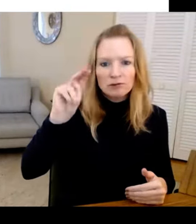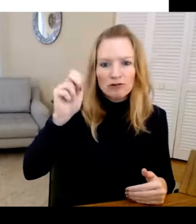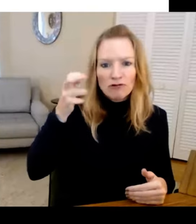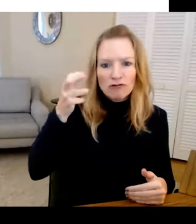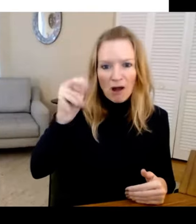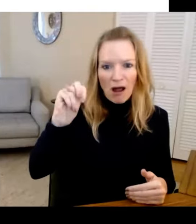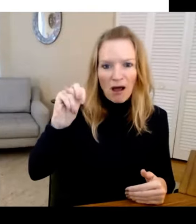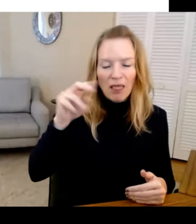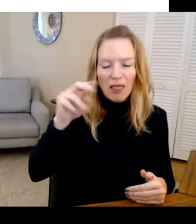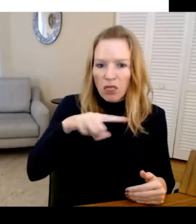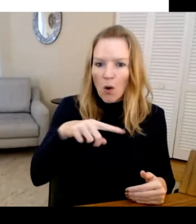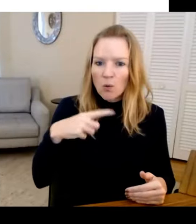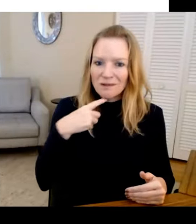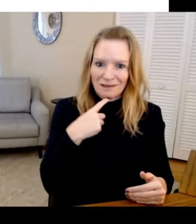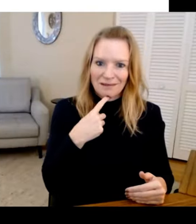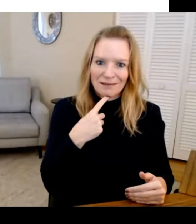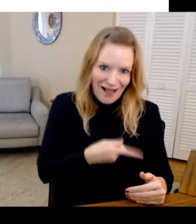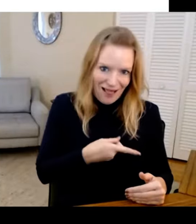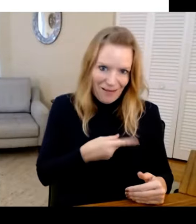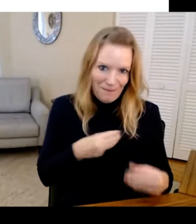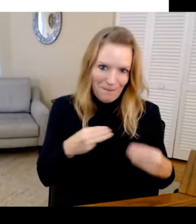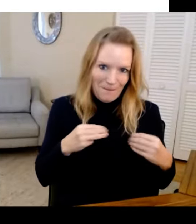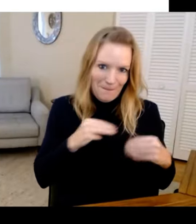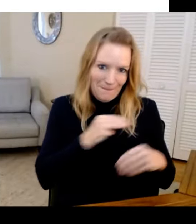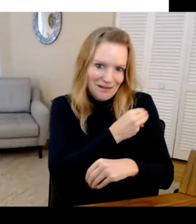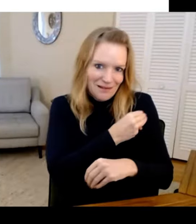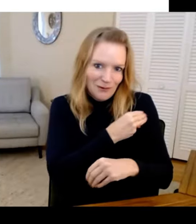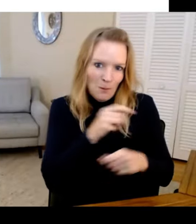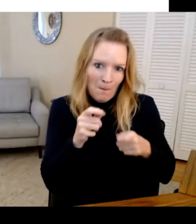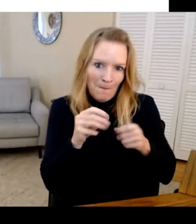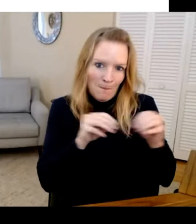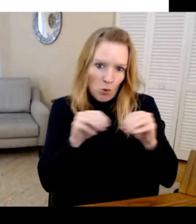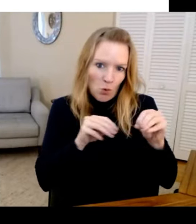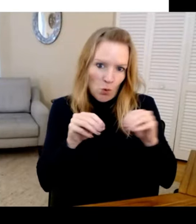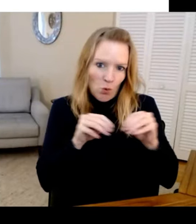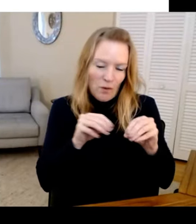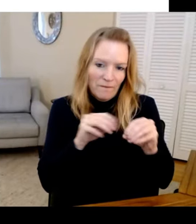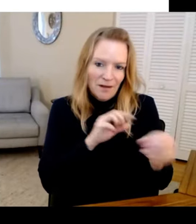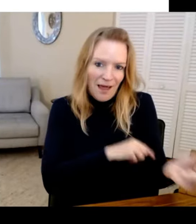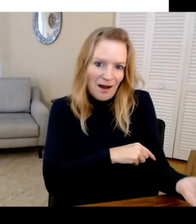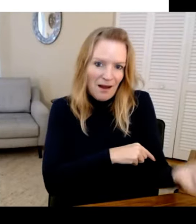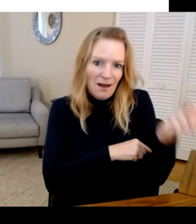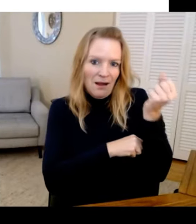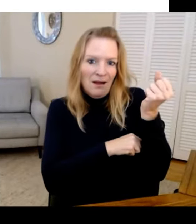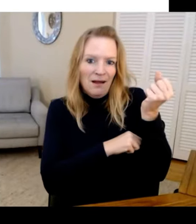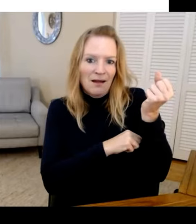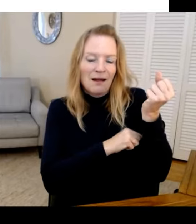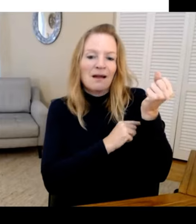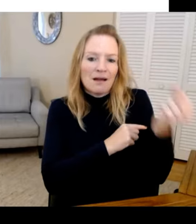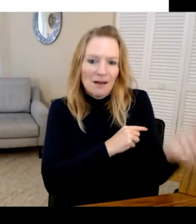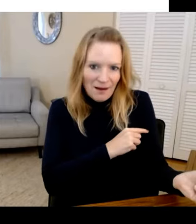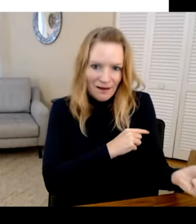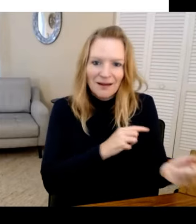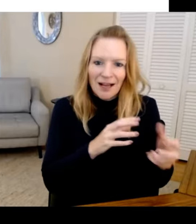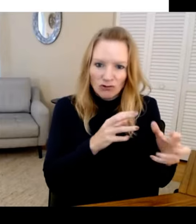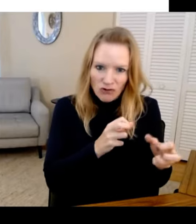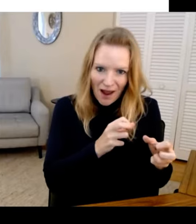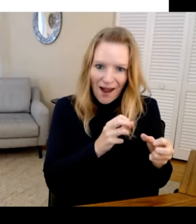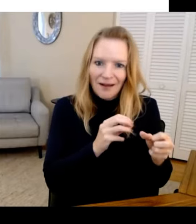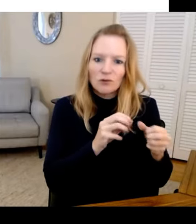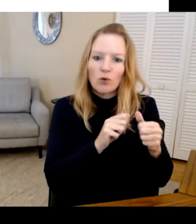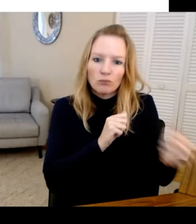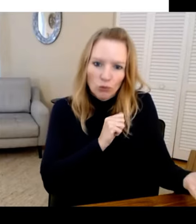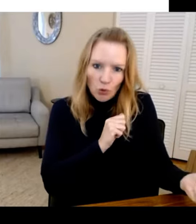motor neurons. Those tell the muscles to move and